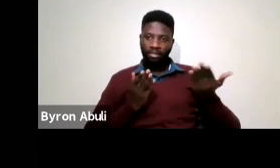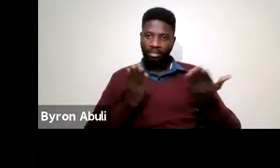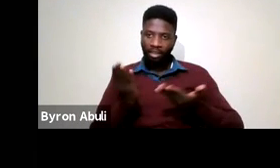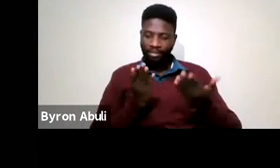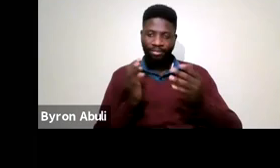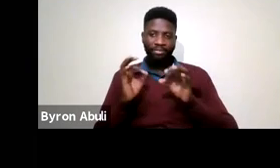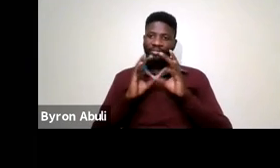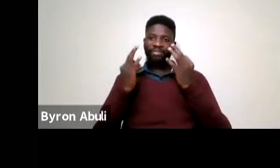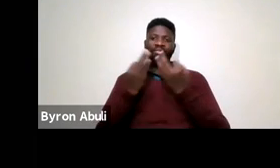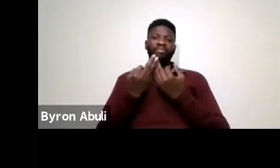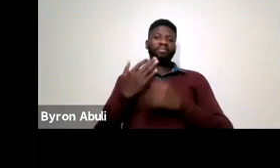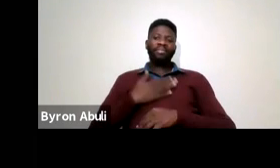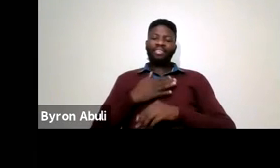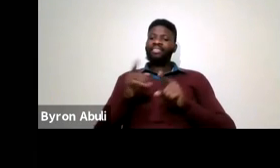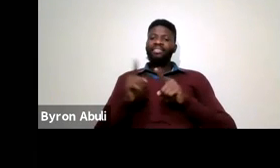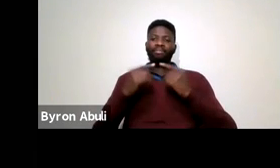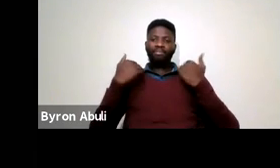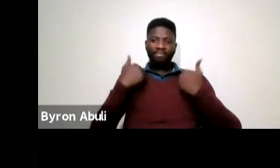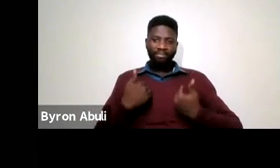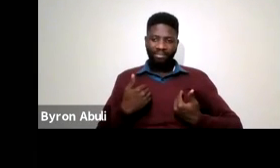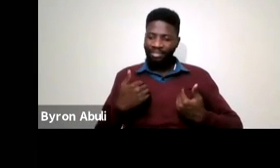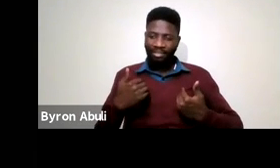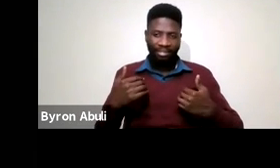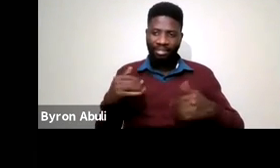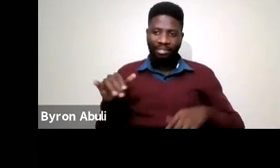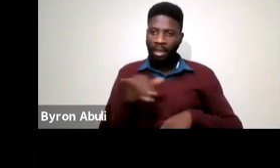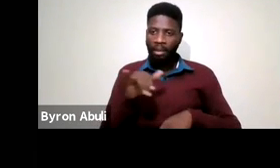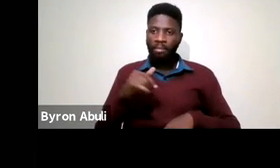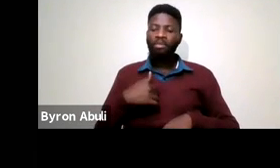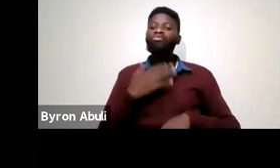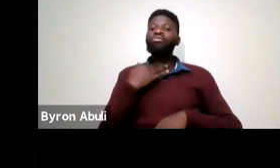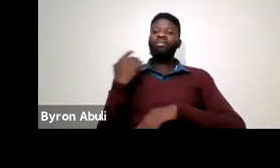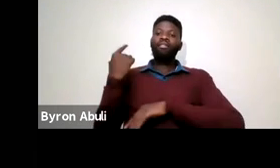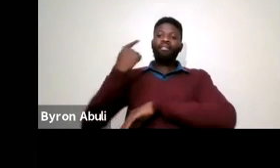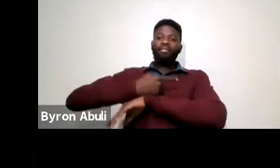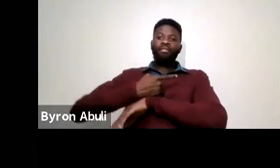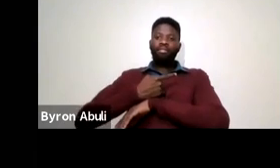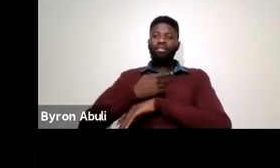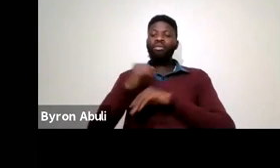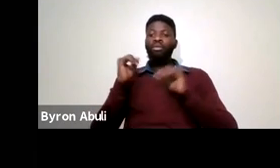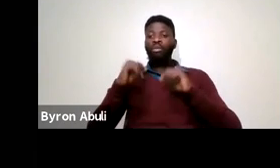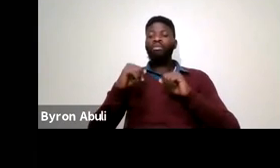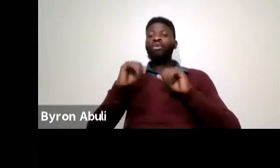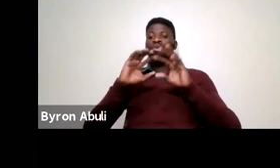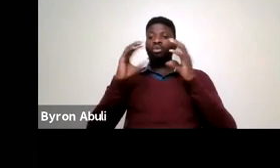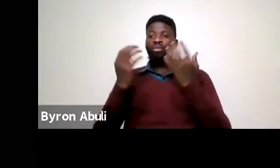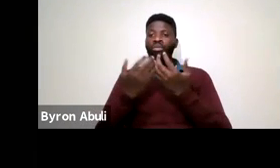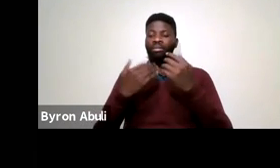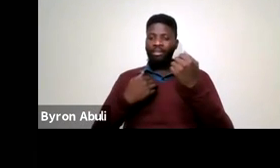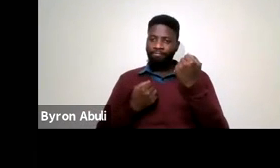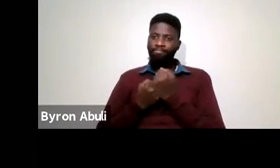family and it is in me. And I would love someday to put a landmark to my community and my